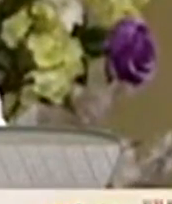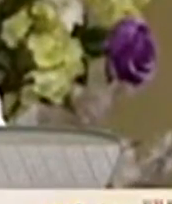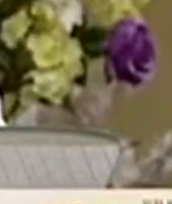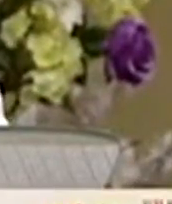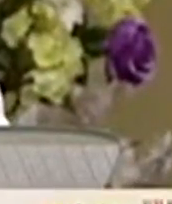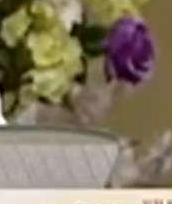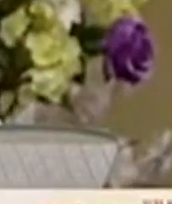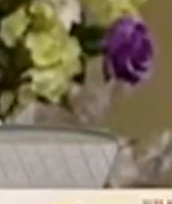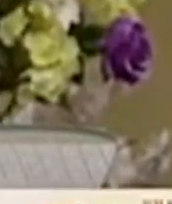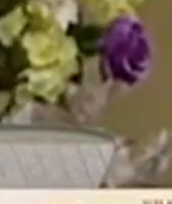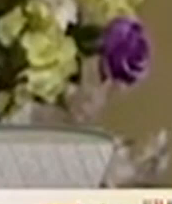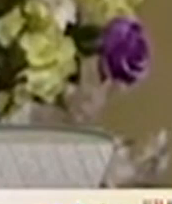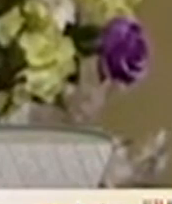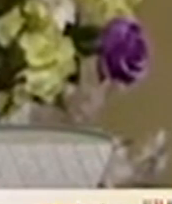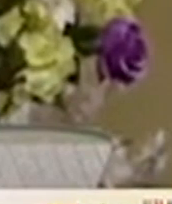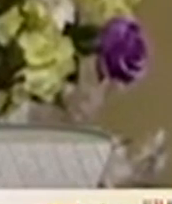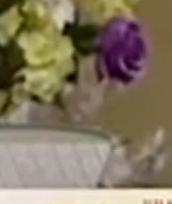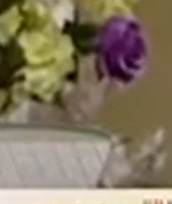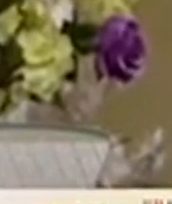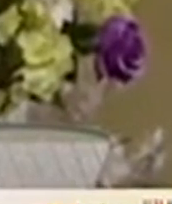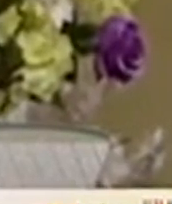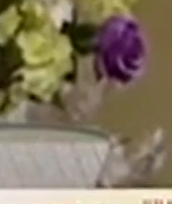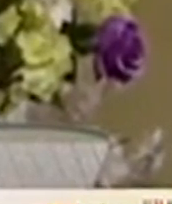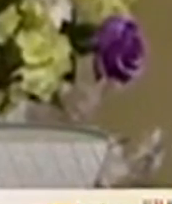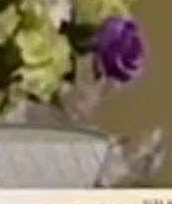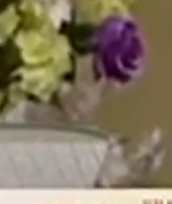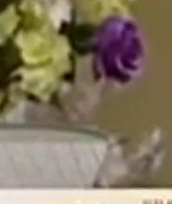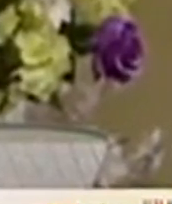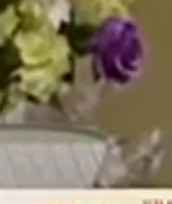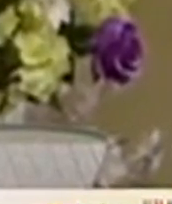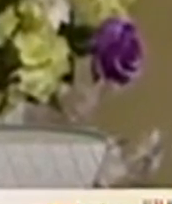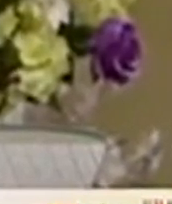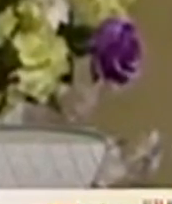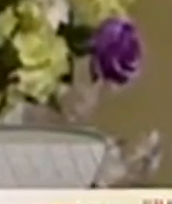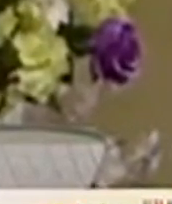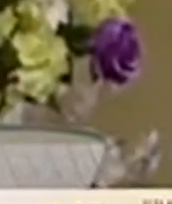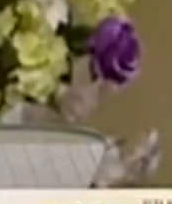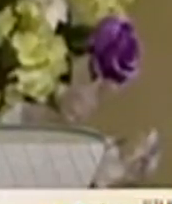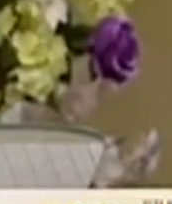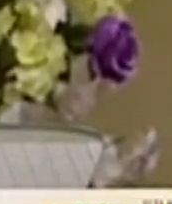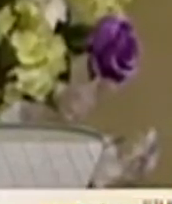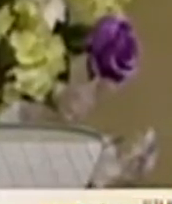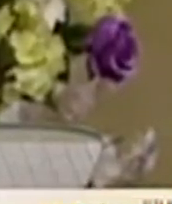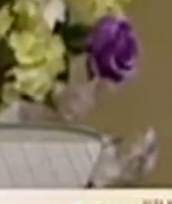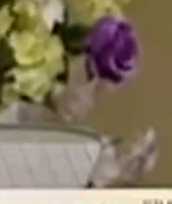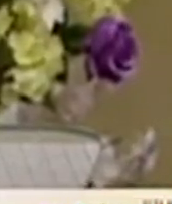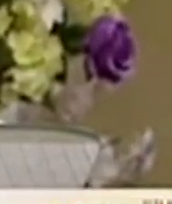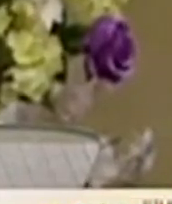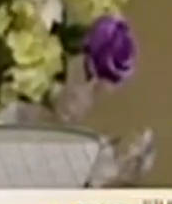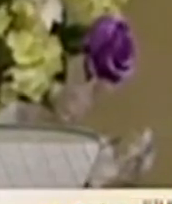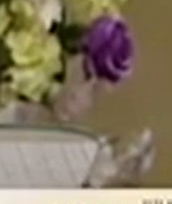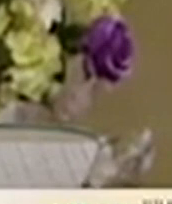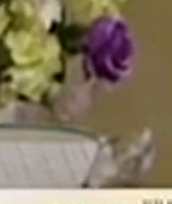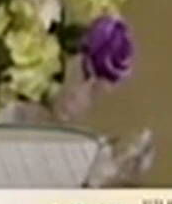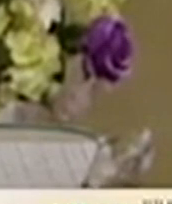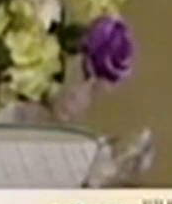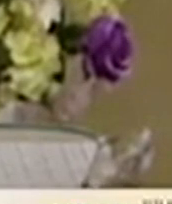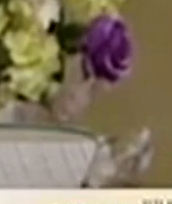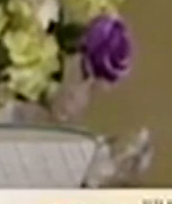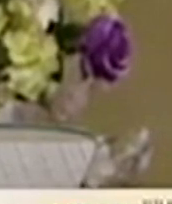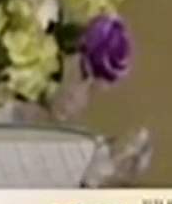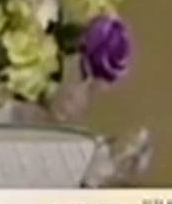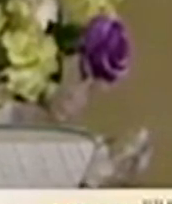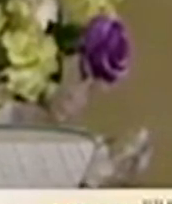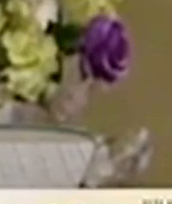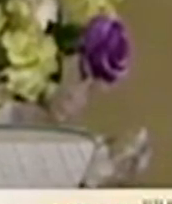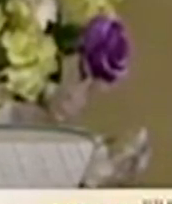you, and to, you know, receive grace so that we can be who you want us to be. We ask, Lord, that as we